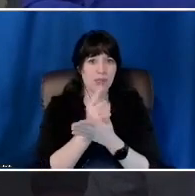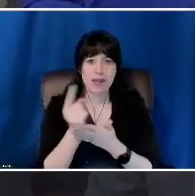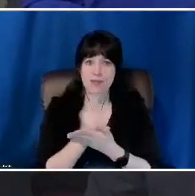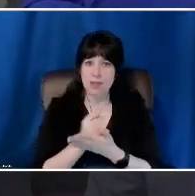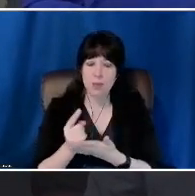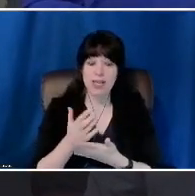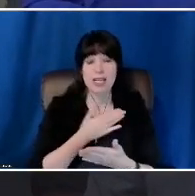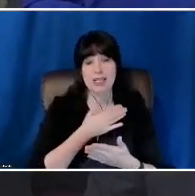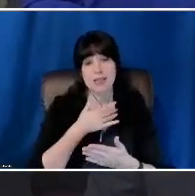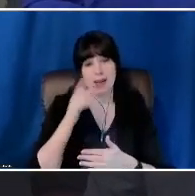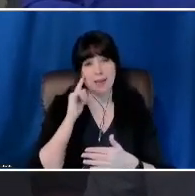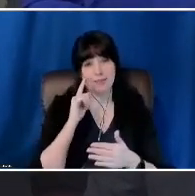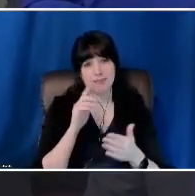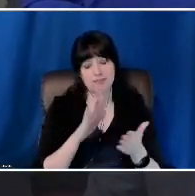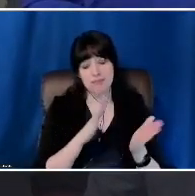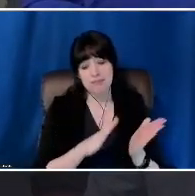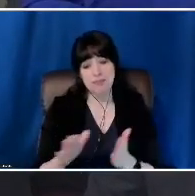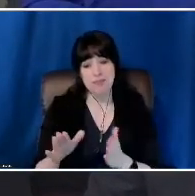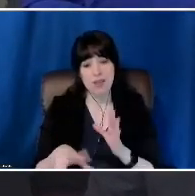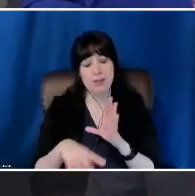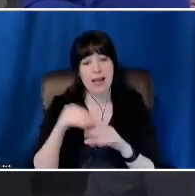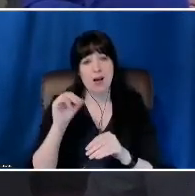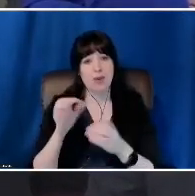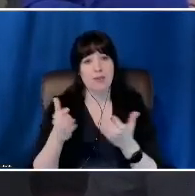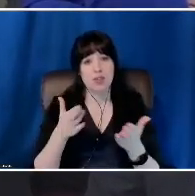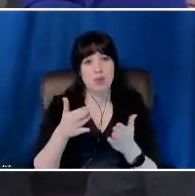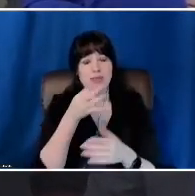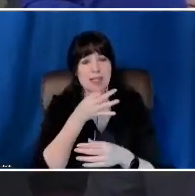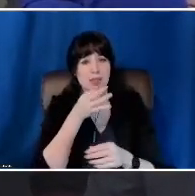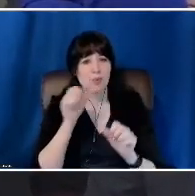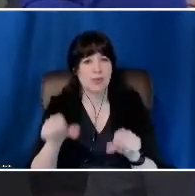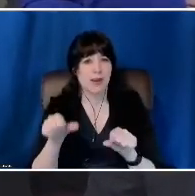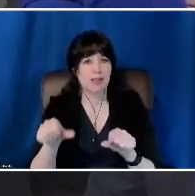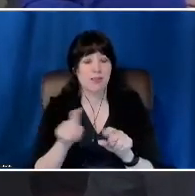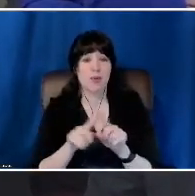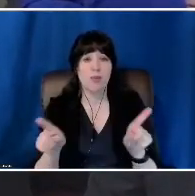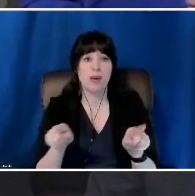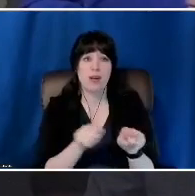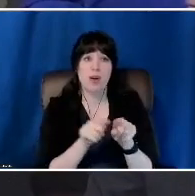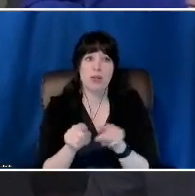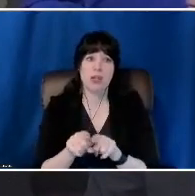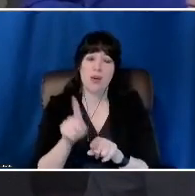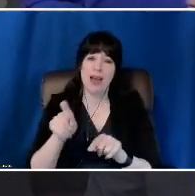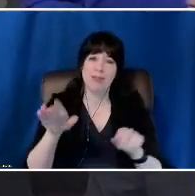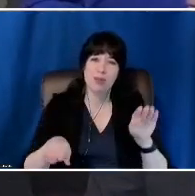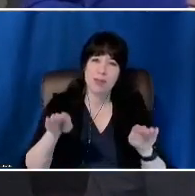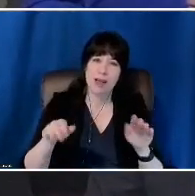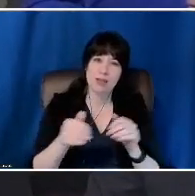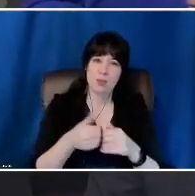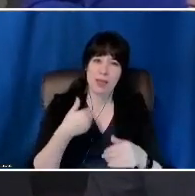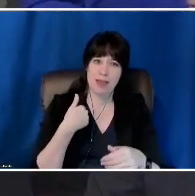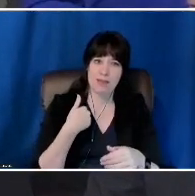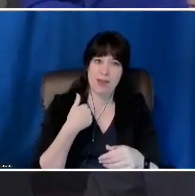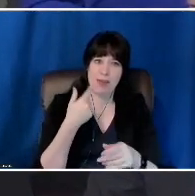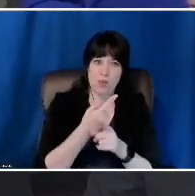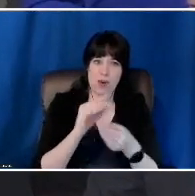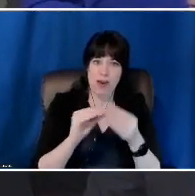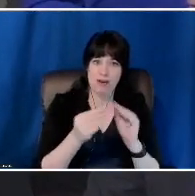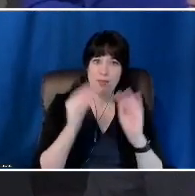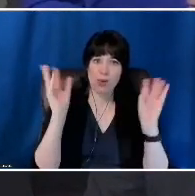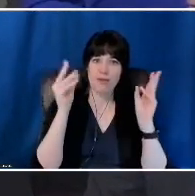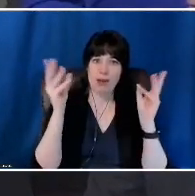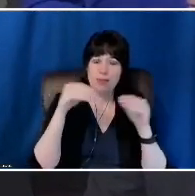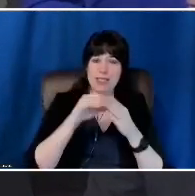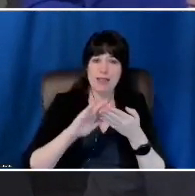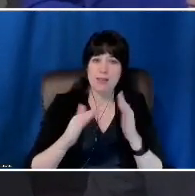my intention to take it out of service as soon as possible. But I also have to balance that with having the right number of ambulances in the